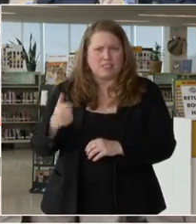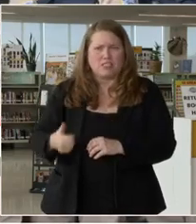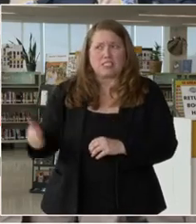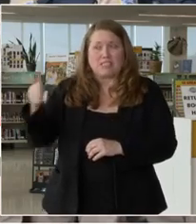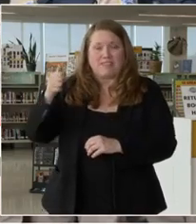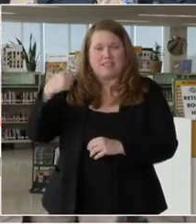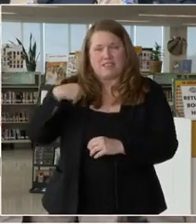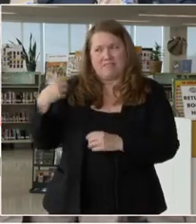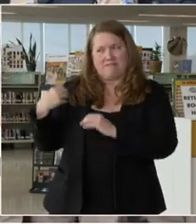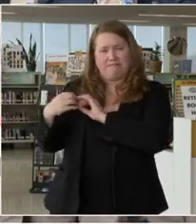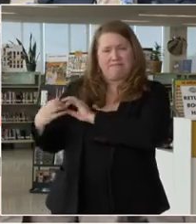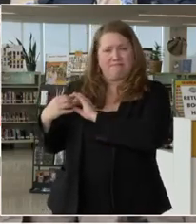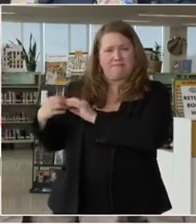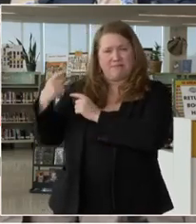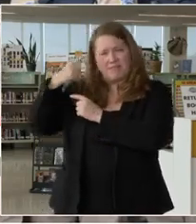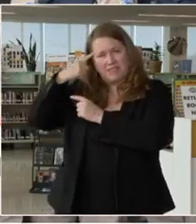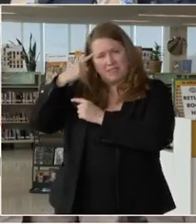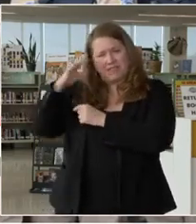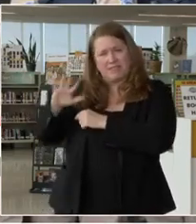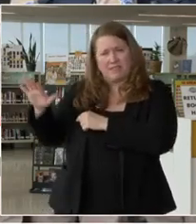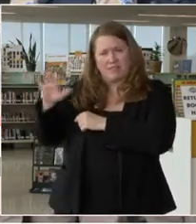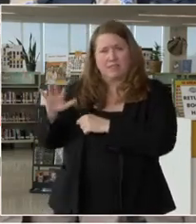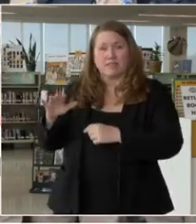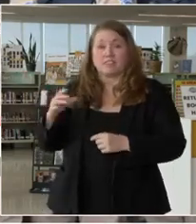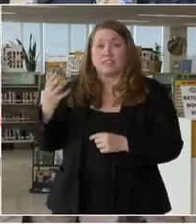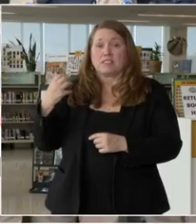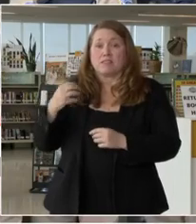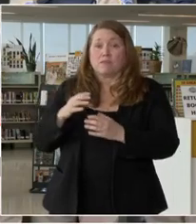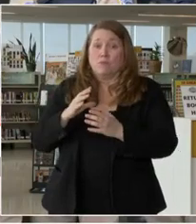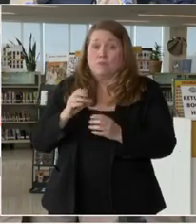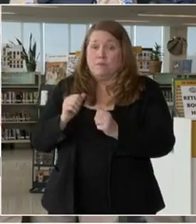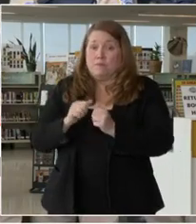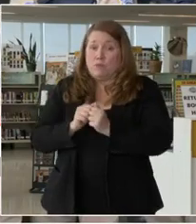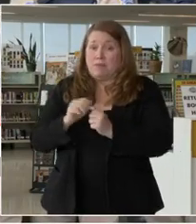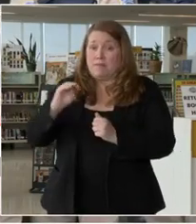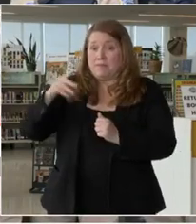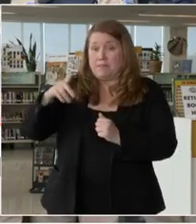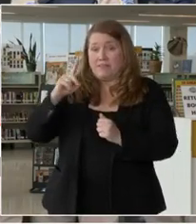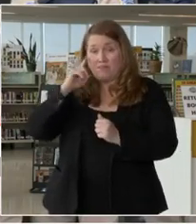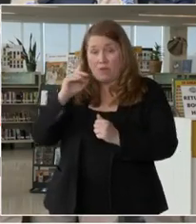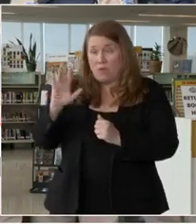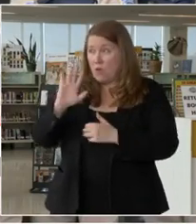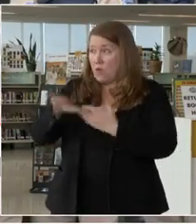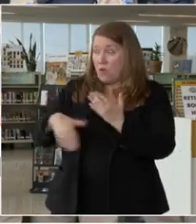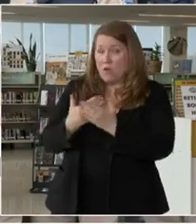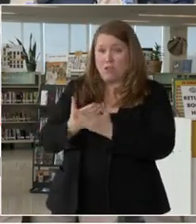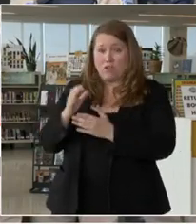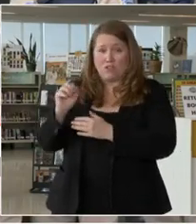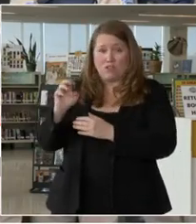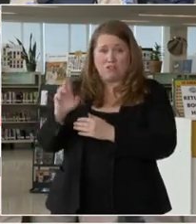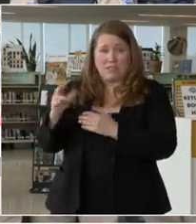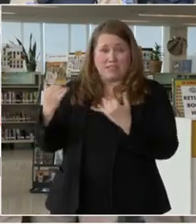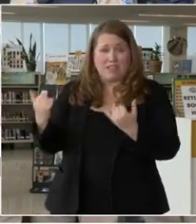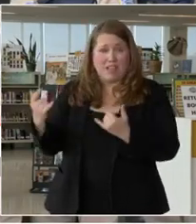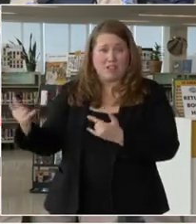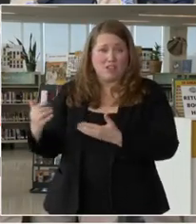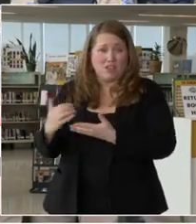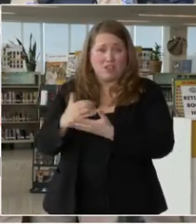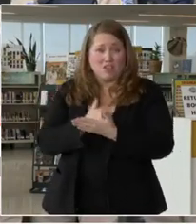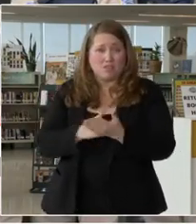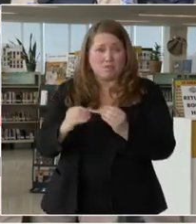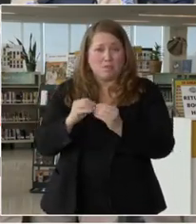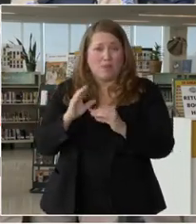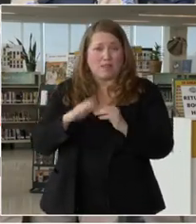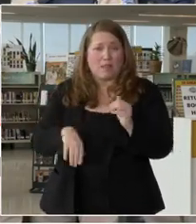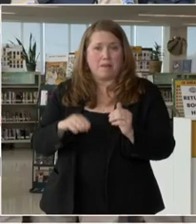about the same age. The chief has been with MPD for his career, and now he earns more than the